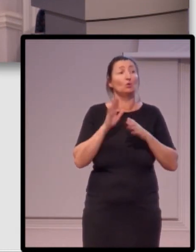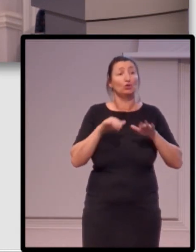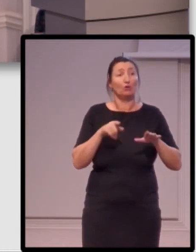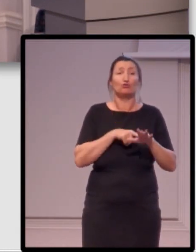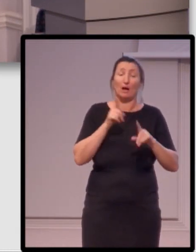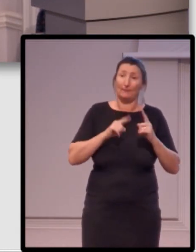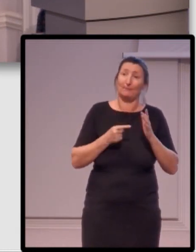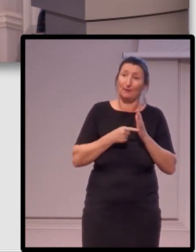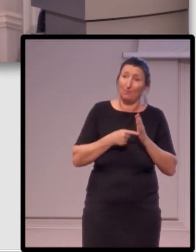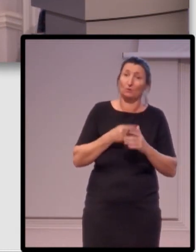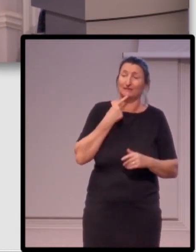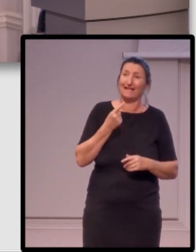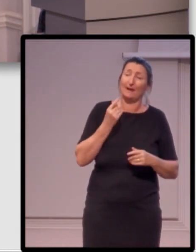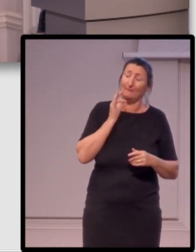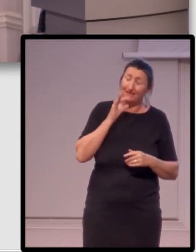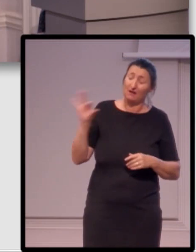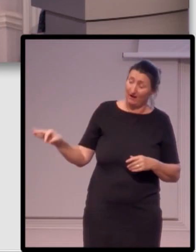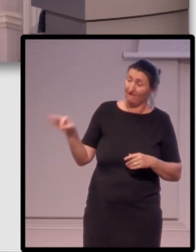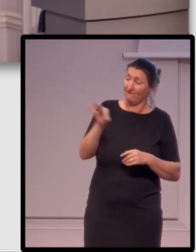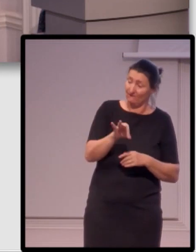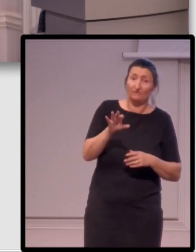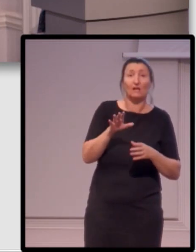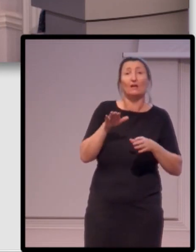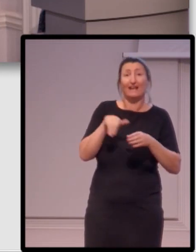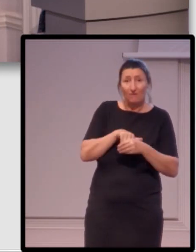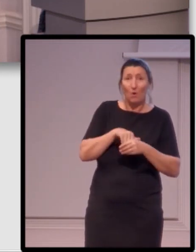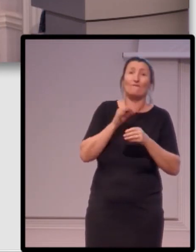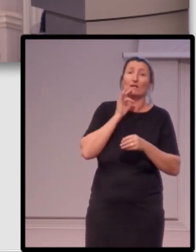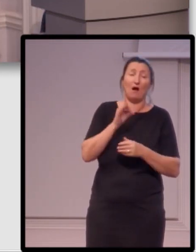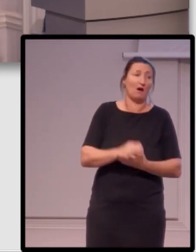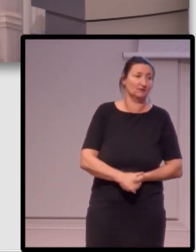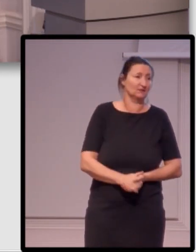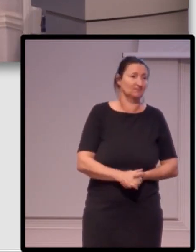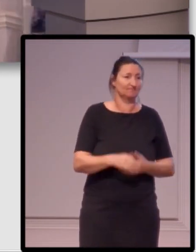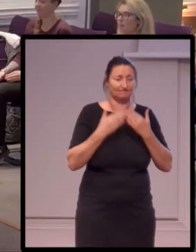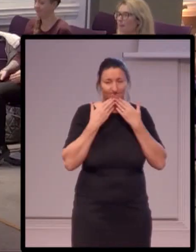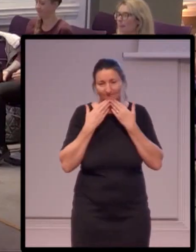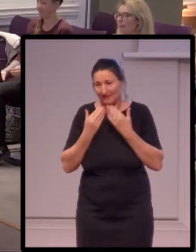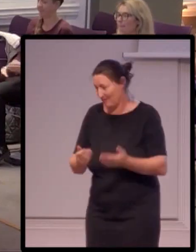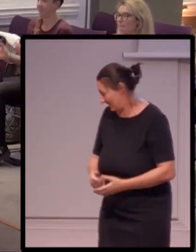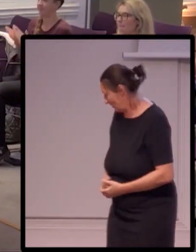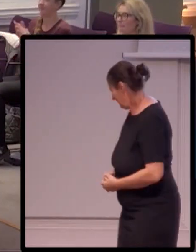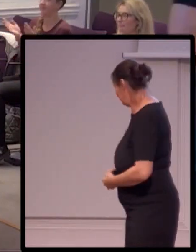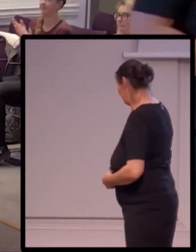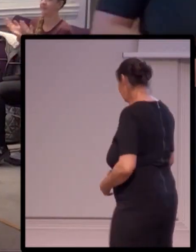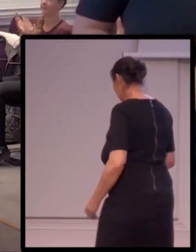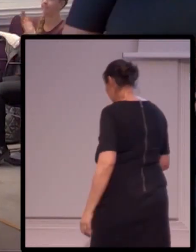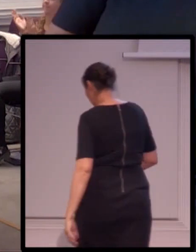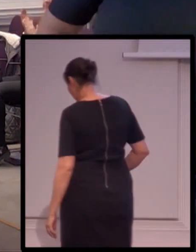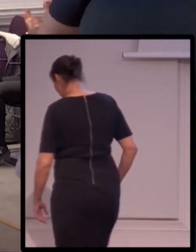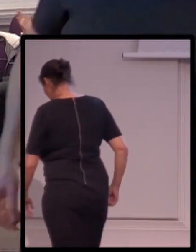People is, please ask them, involve them. They've got so much to give. And thank you very much. Thank you.